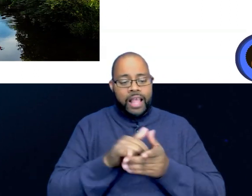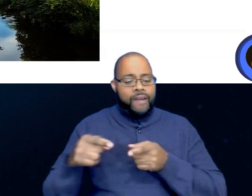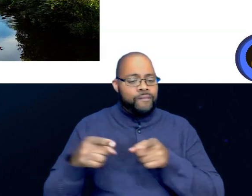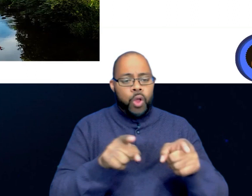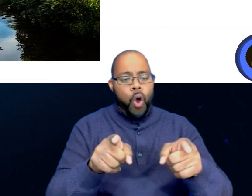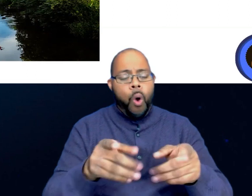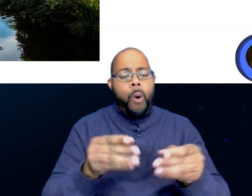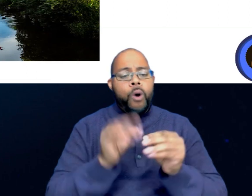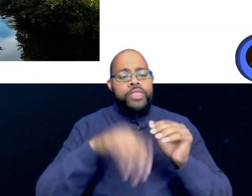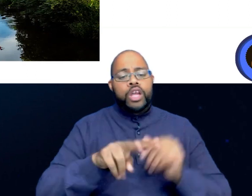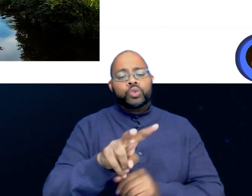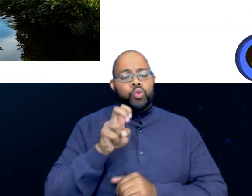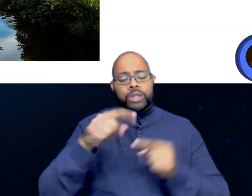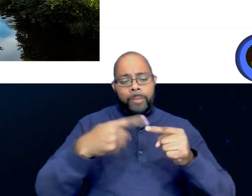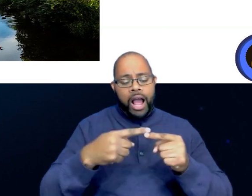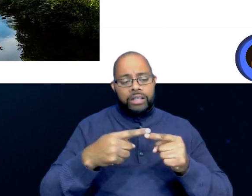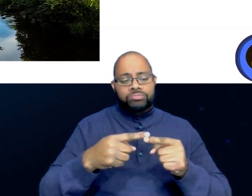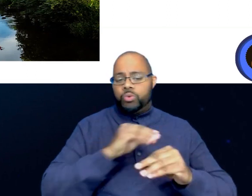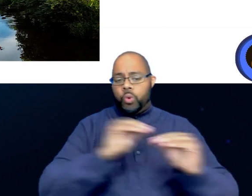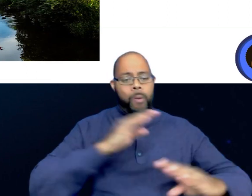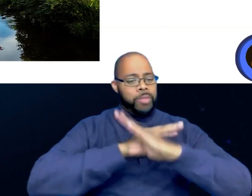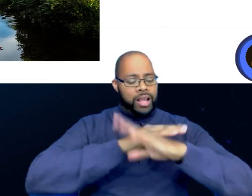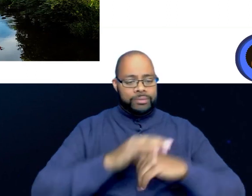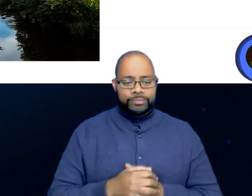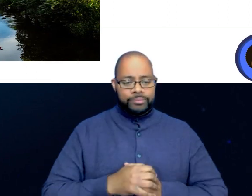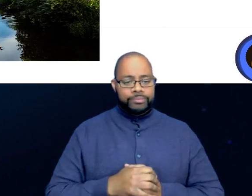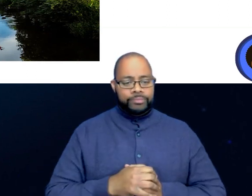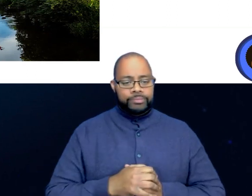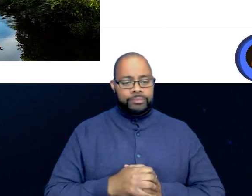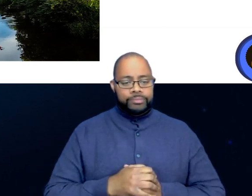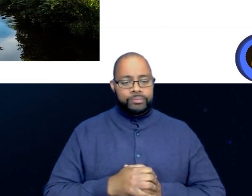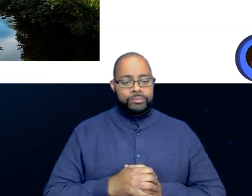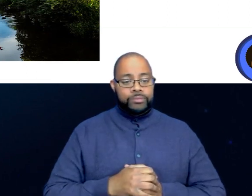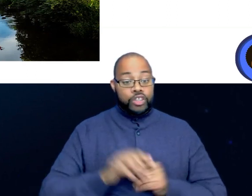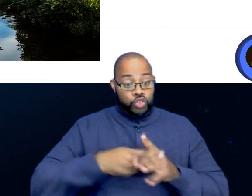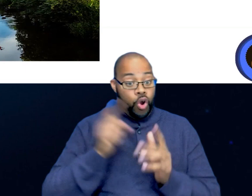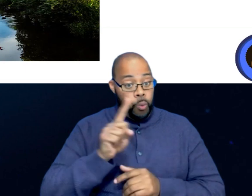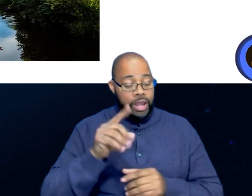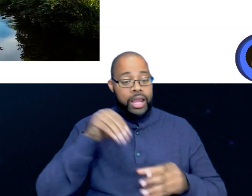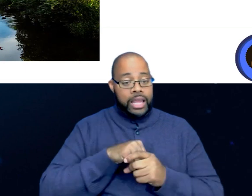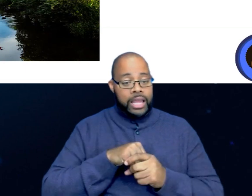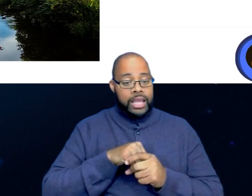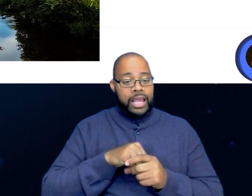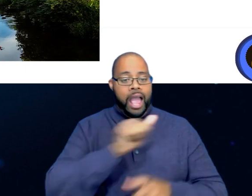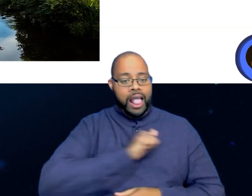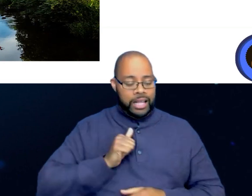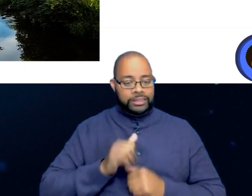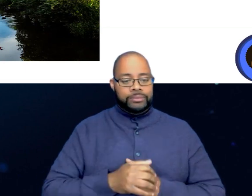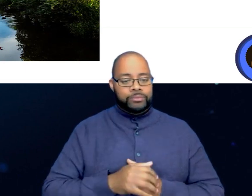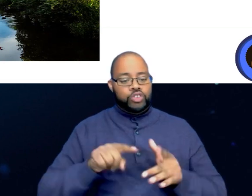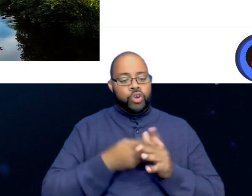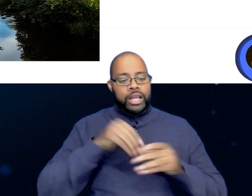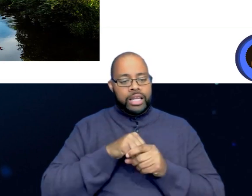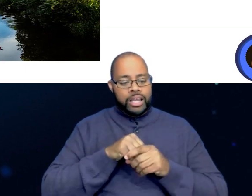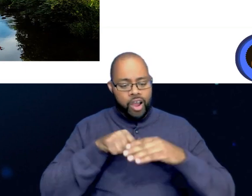flow more than 200 miles unimpeded. Its headquarters is located in Metro Atlanta, starting